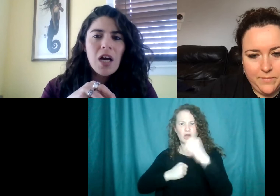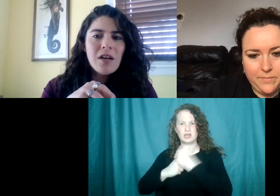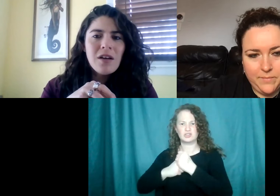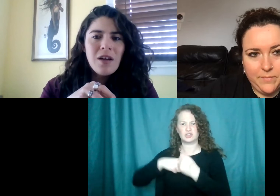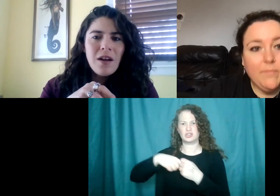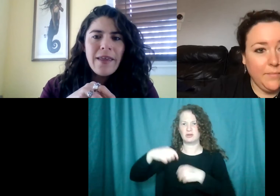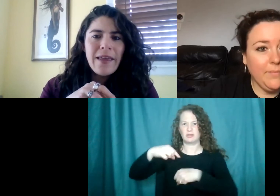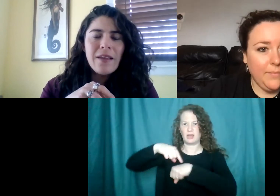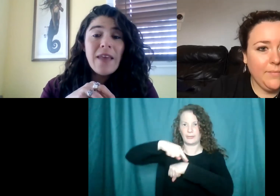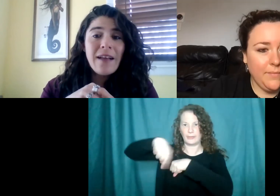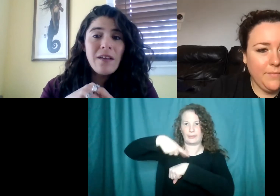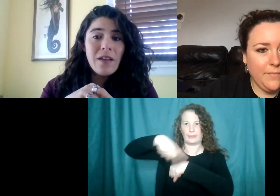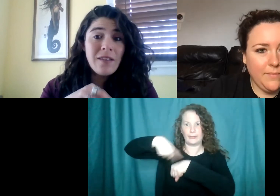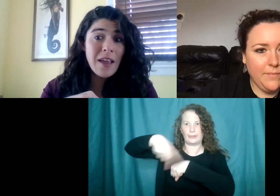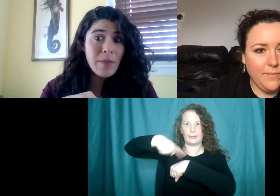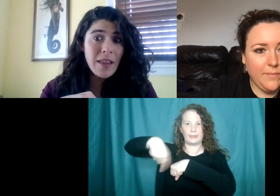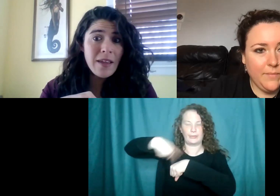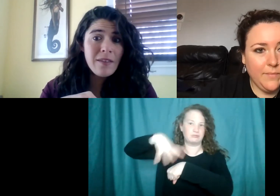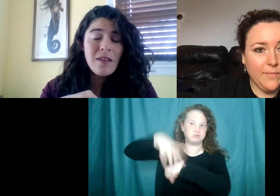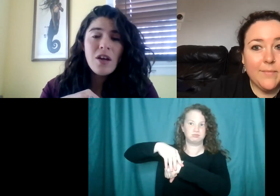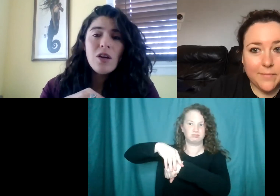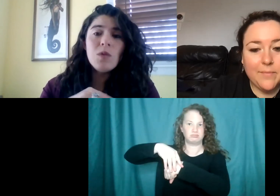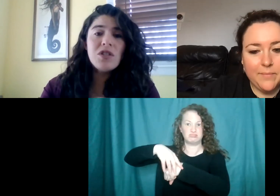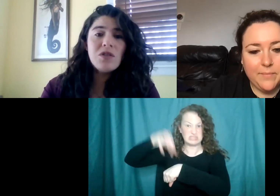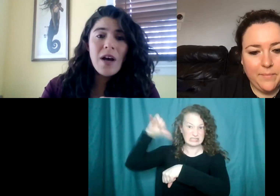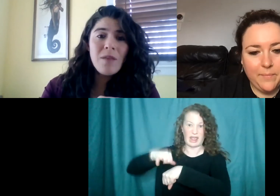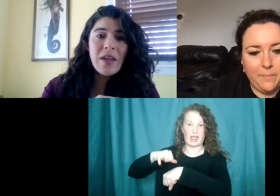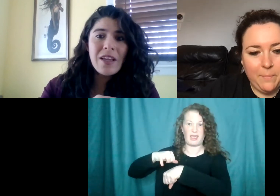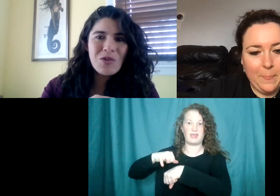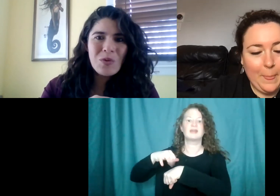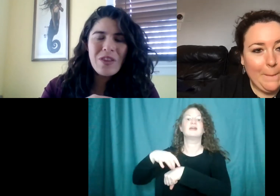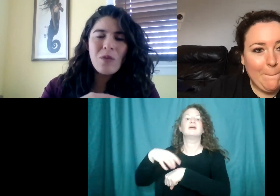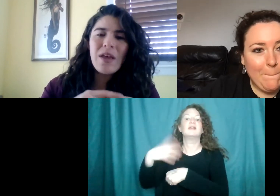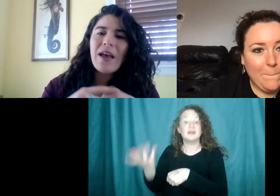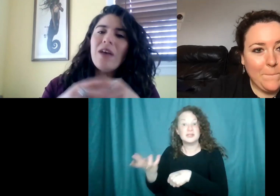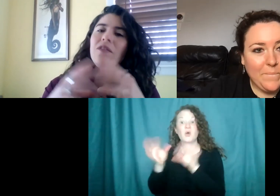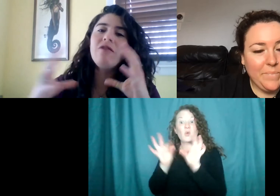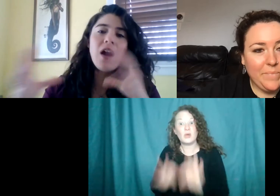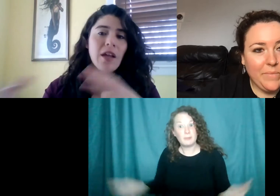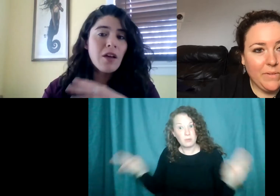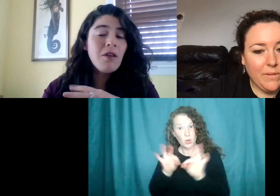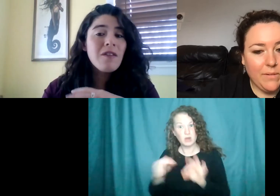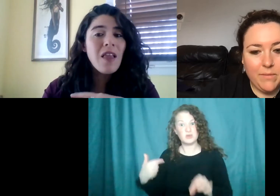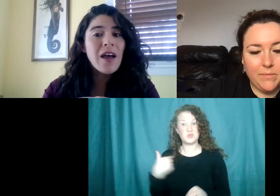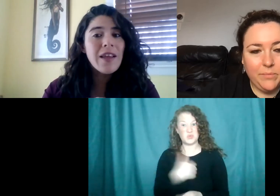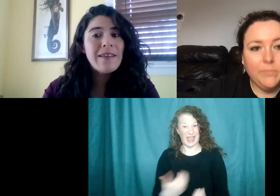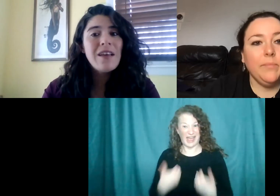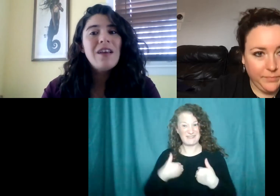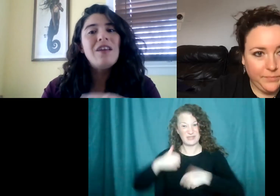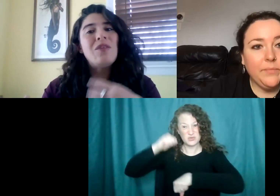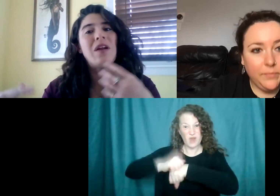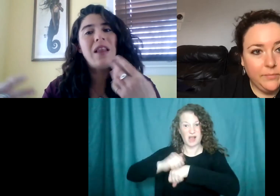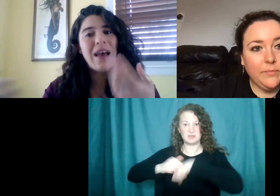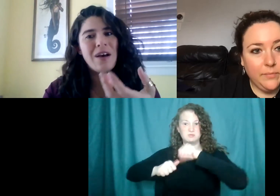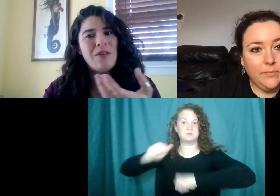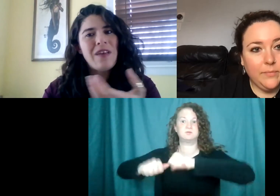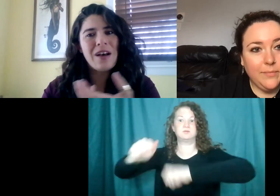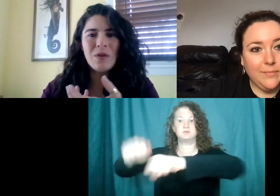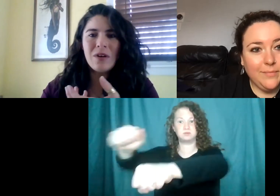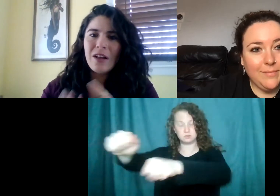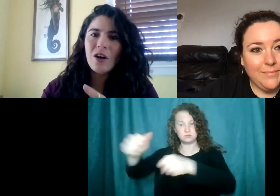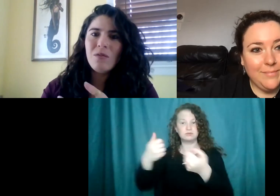rock. And that's how they stay in place, which is why making sure that we have these rocky coastlines is what